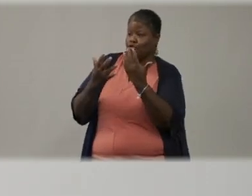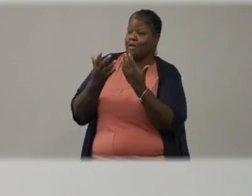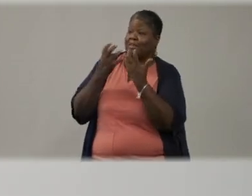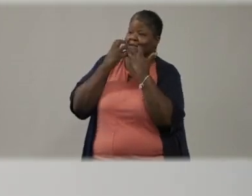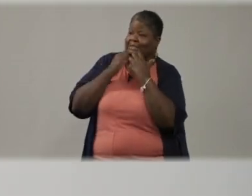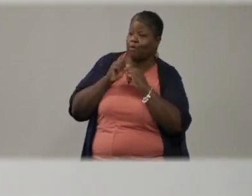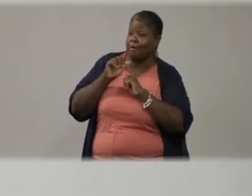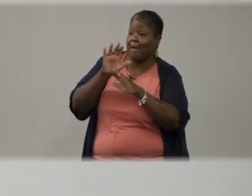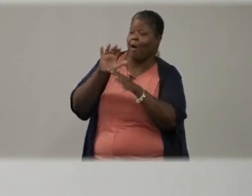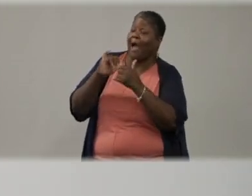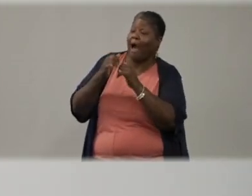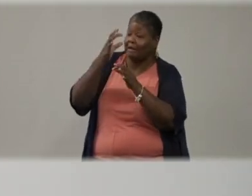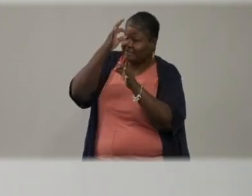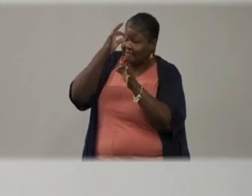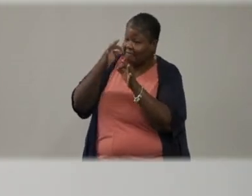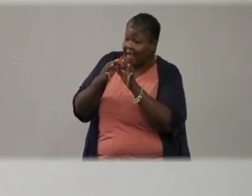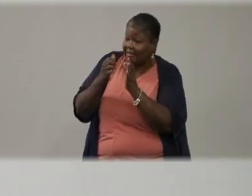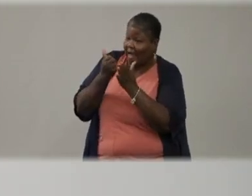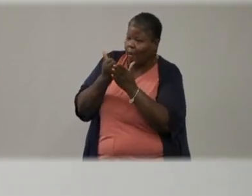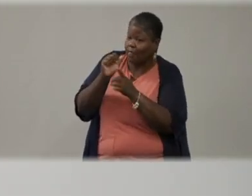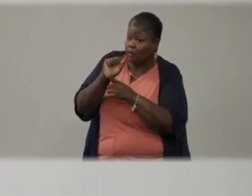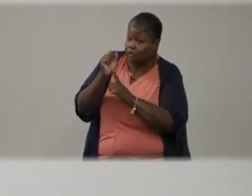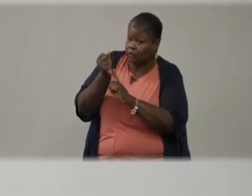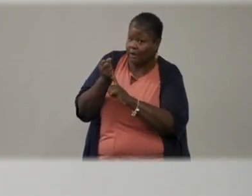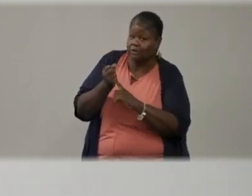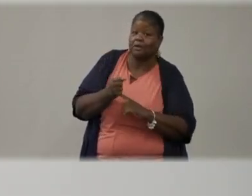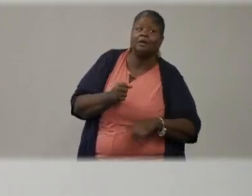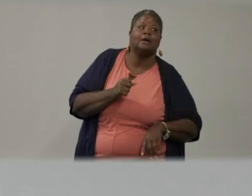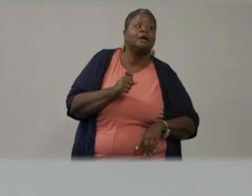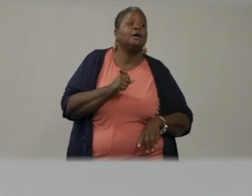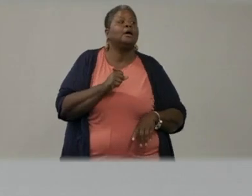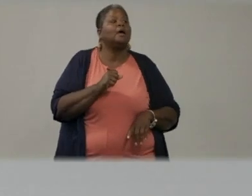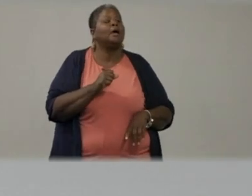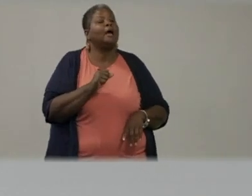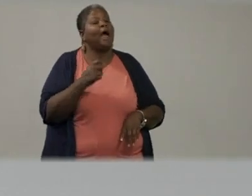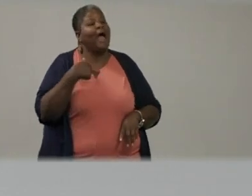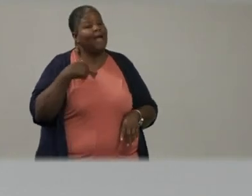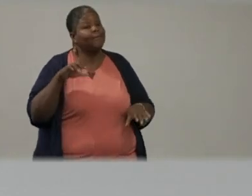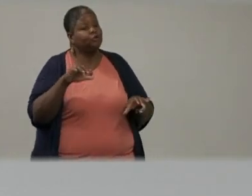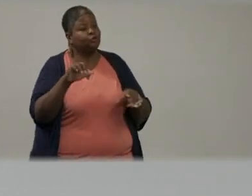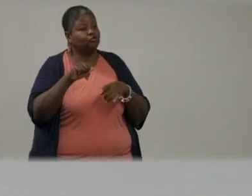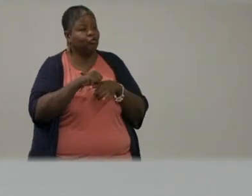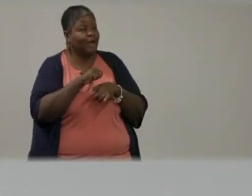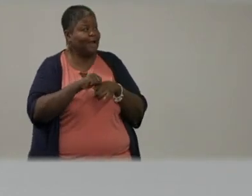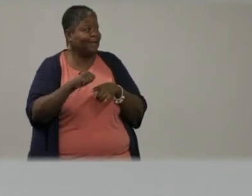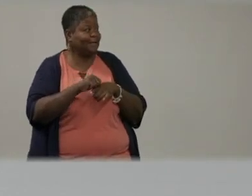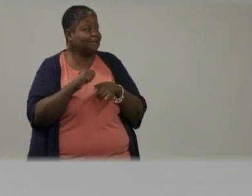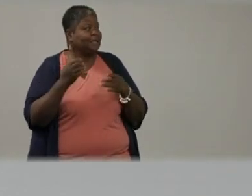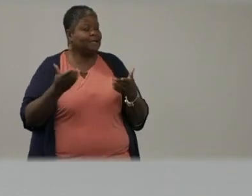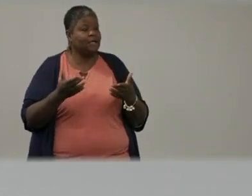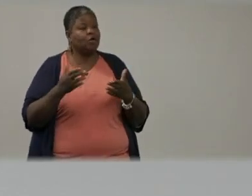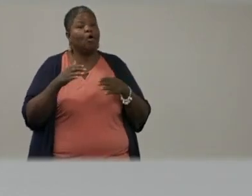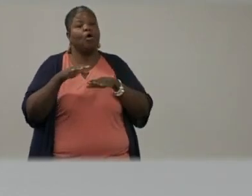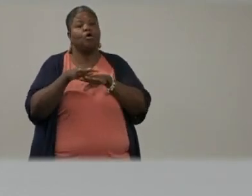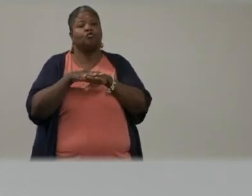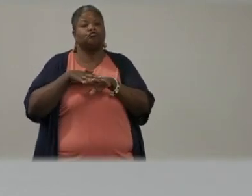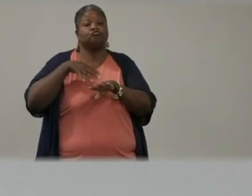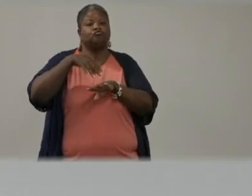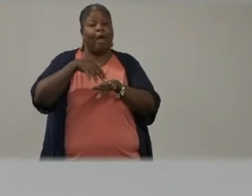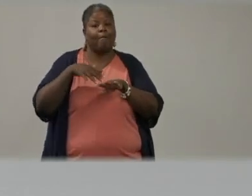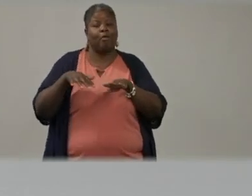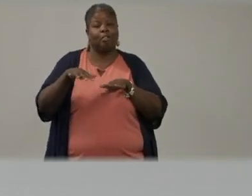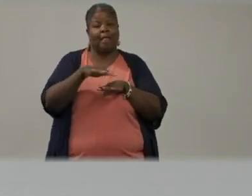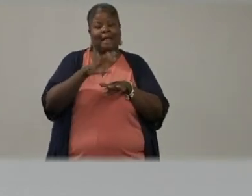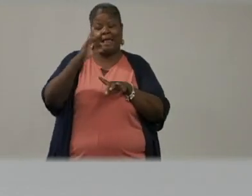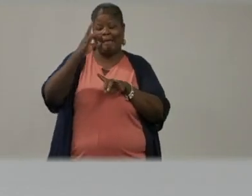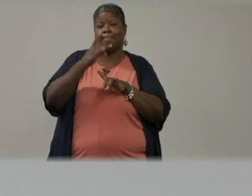How does faith sometimes come into these types of situations? I did some. I've been doing some trainings here on tribal land in the last 8